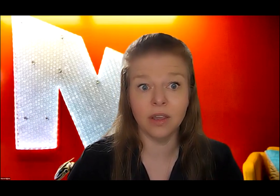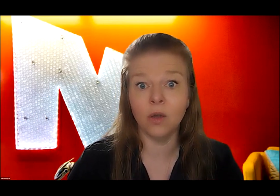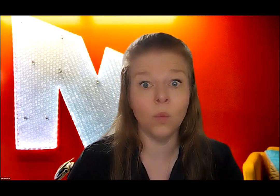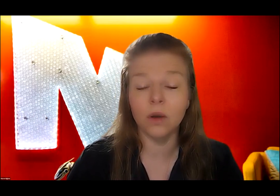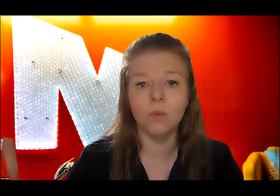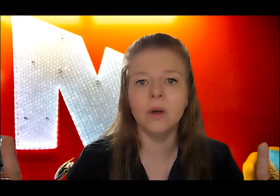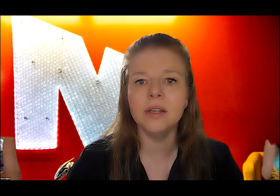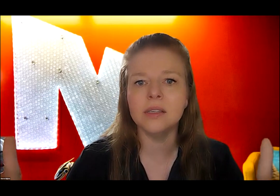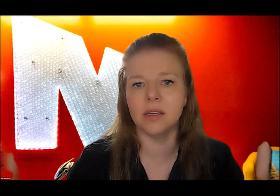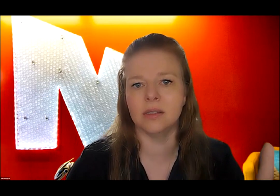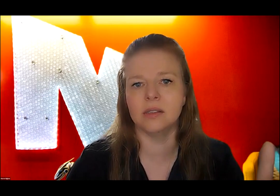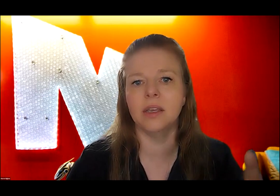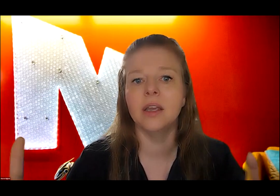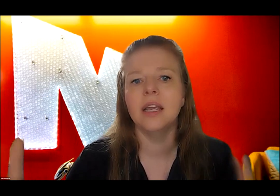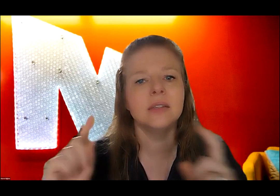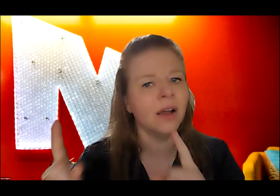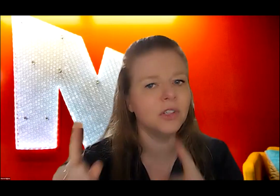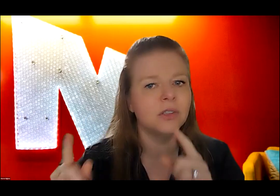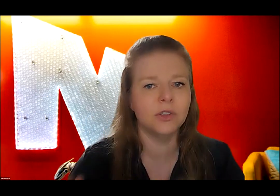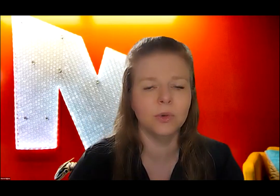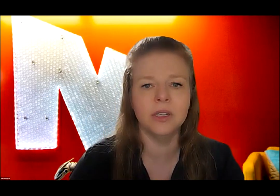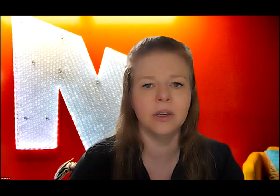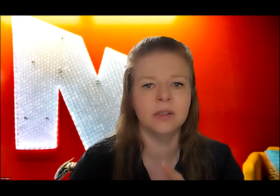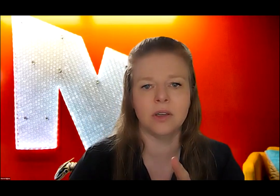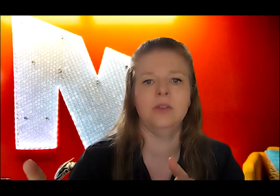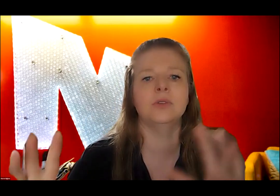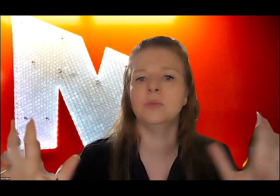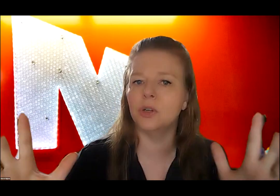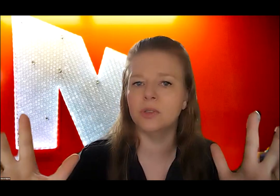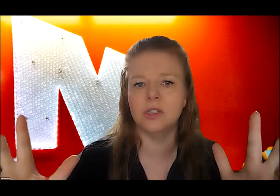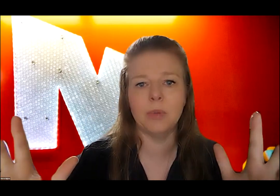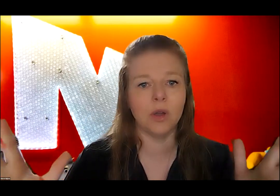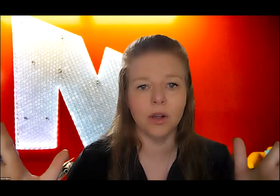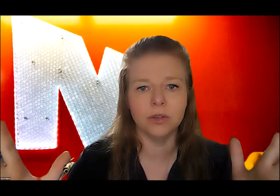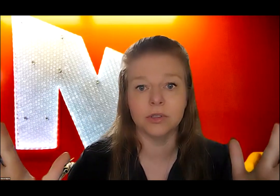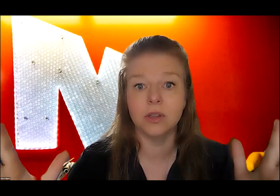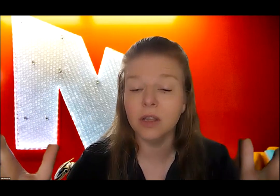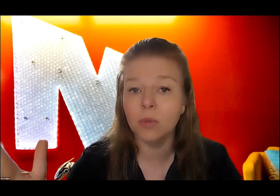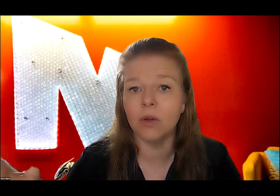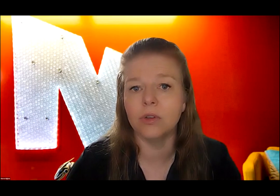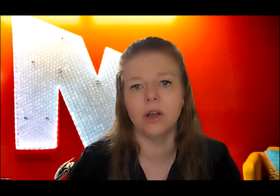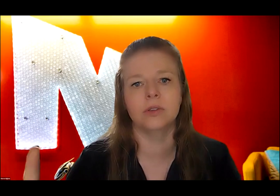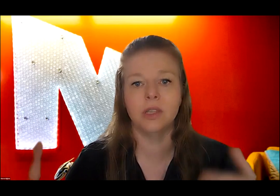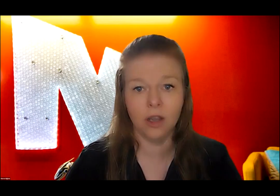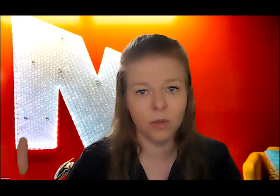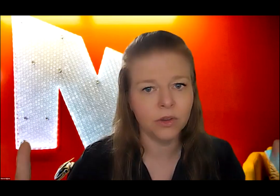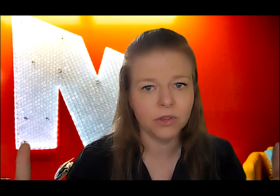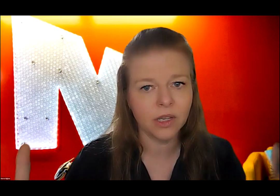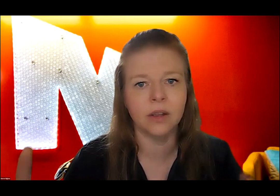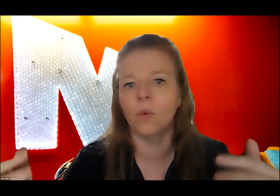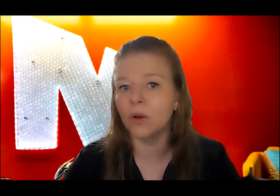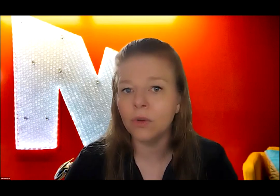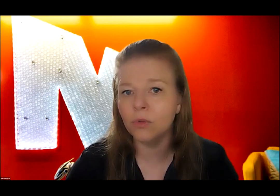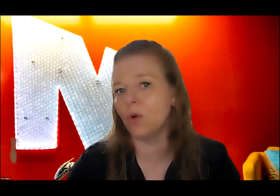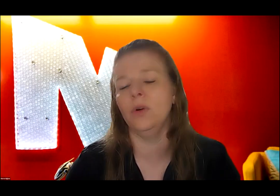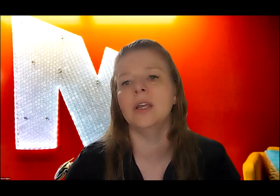shows and thinking of what, what is this? Like, it's not just the storyline. That's got you some shows. It's about colors. Think about your colors. Think about your